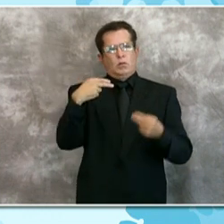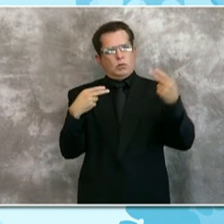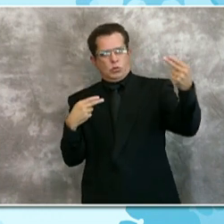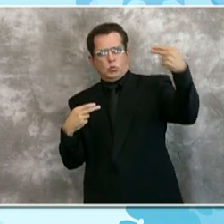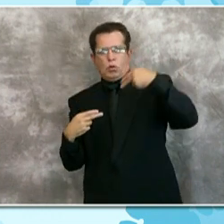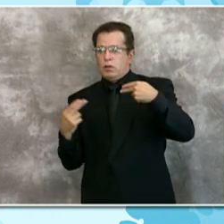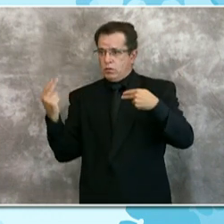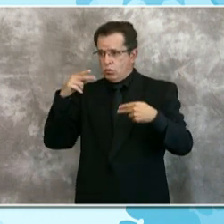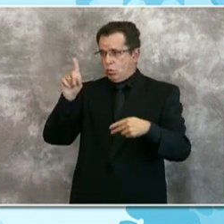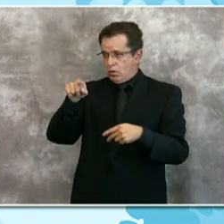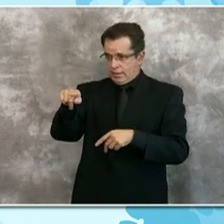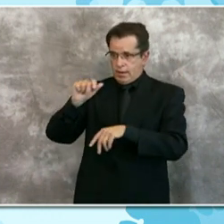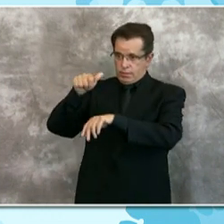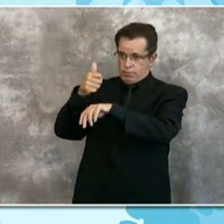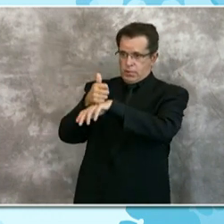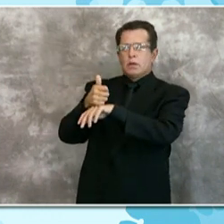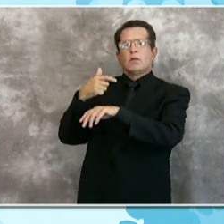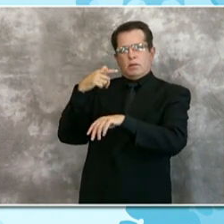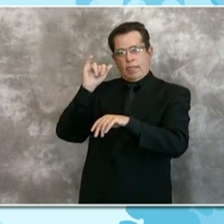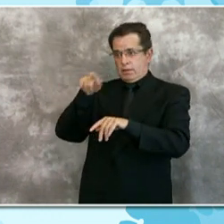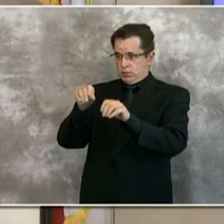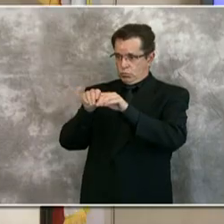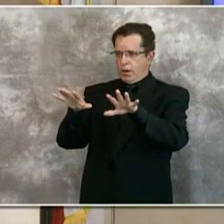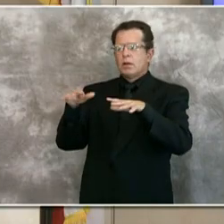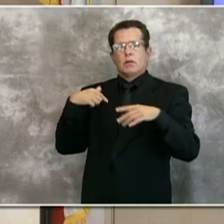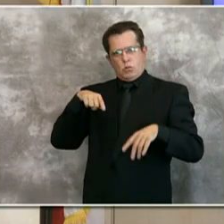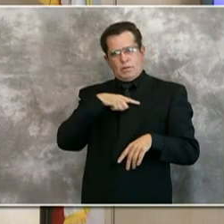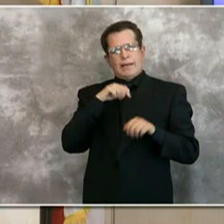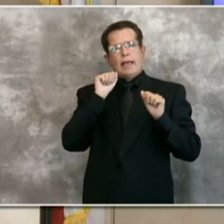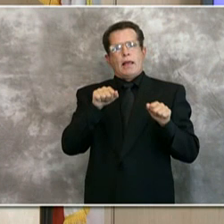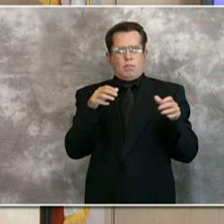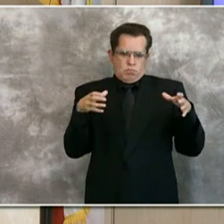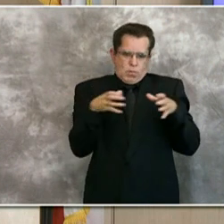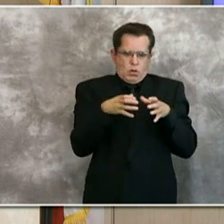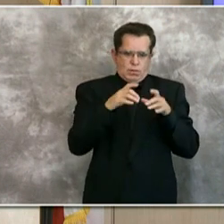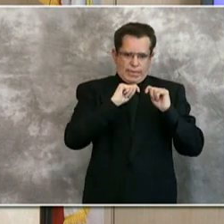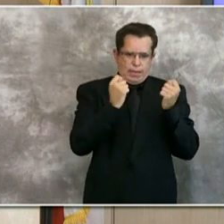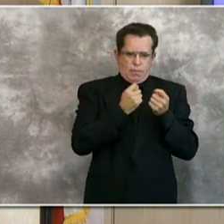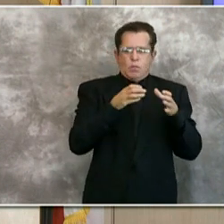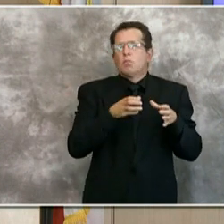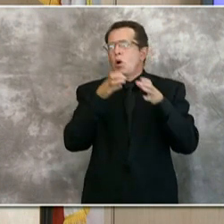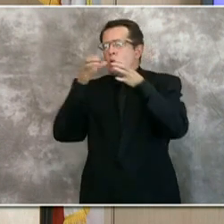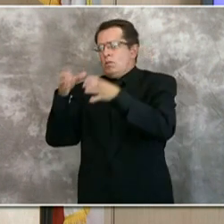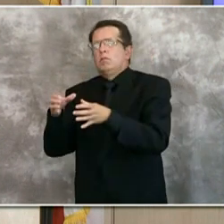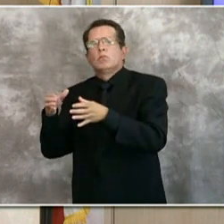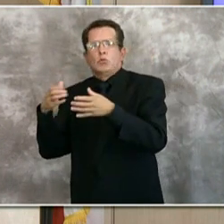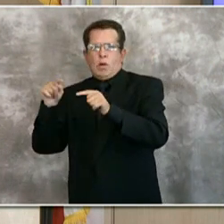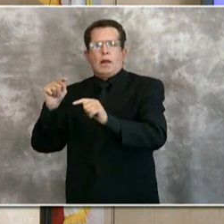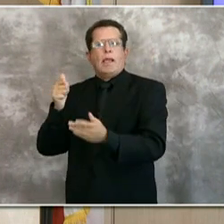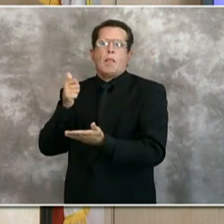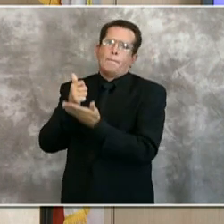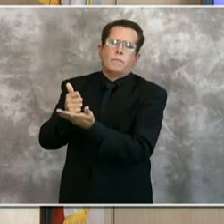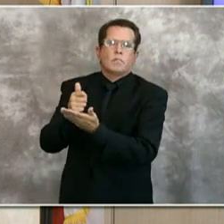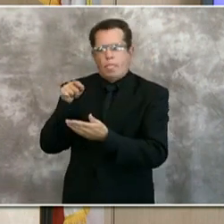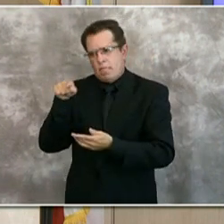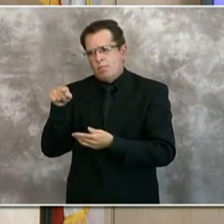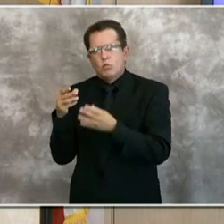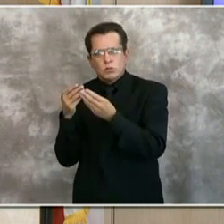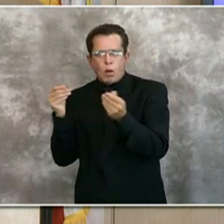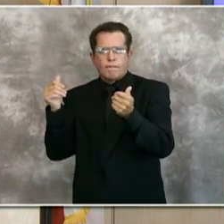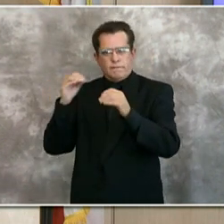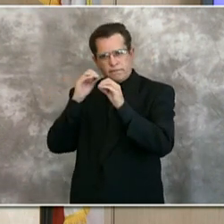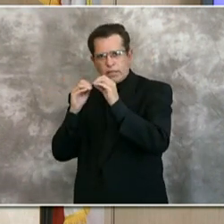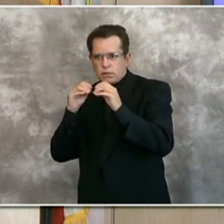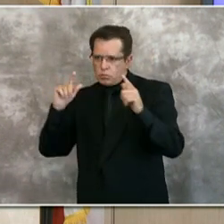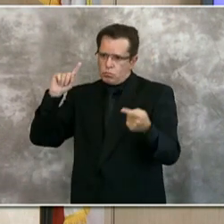where the complaint has arisen so that we can go out in a team and try and work to gain compliance and resolve it. In addition to this